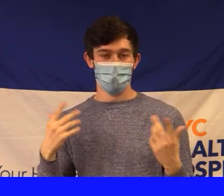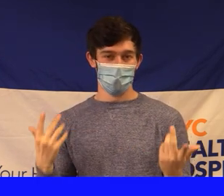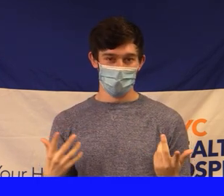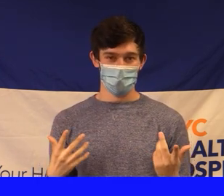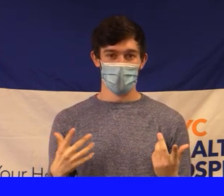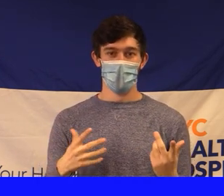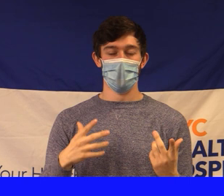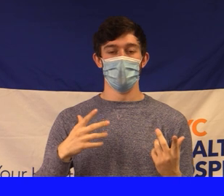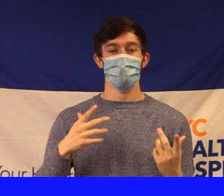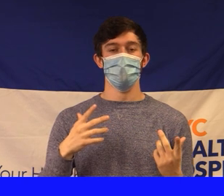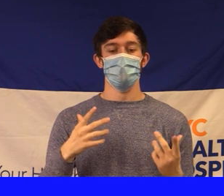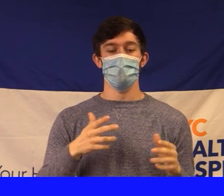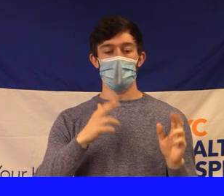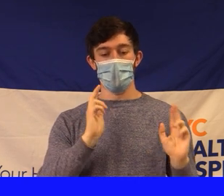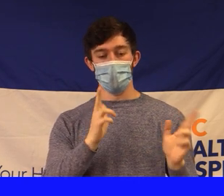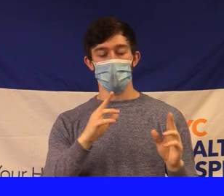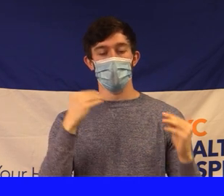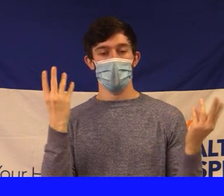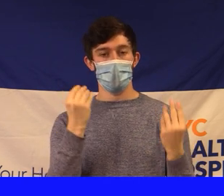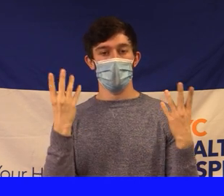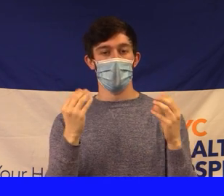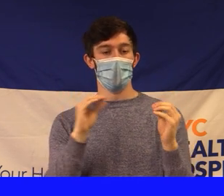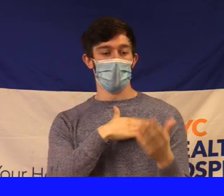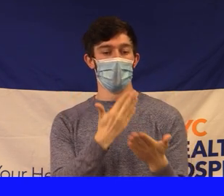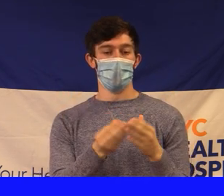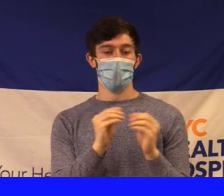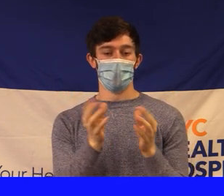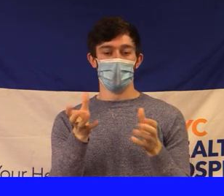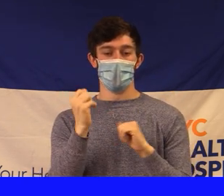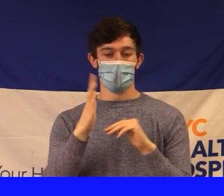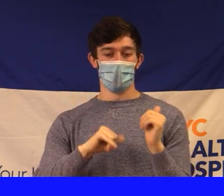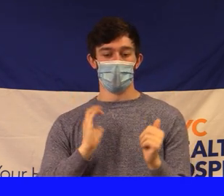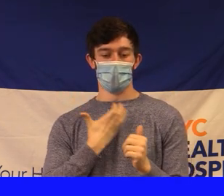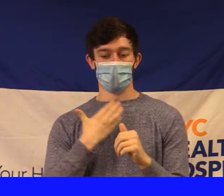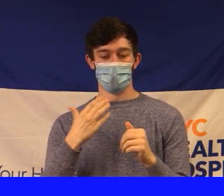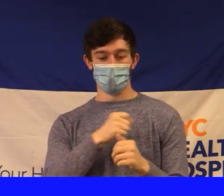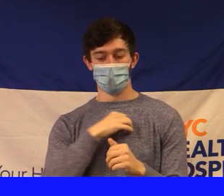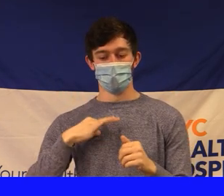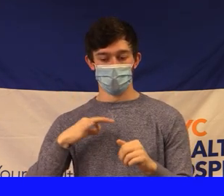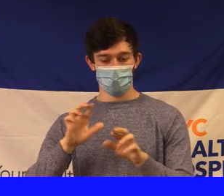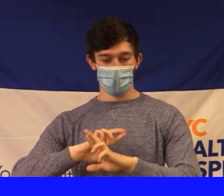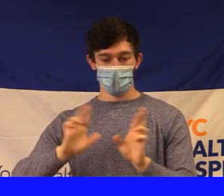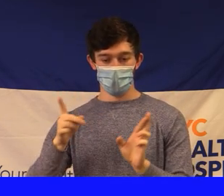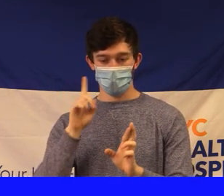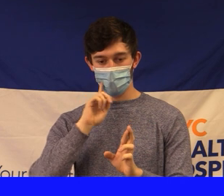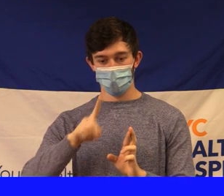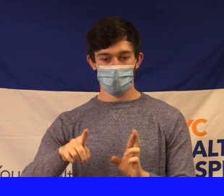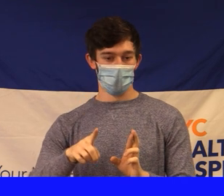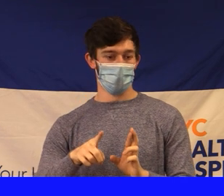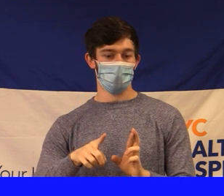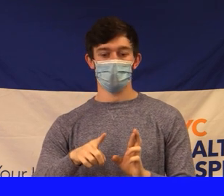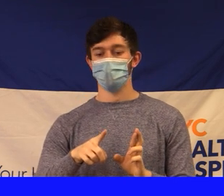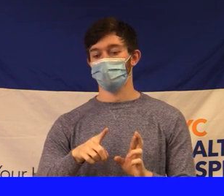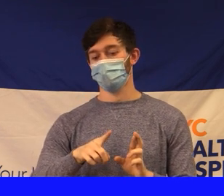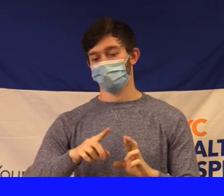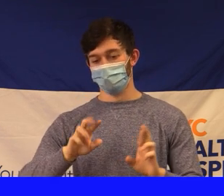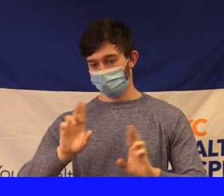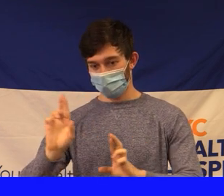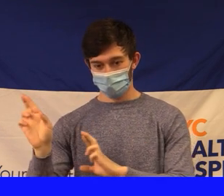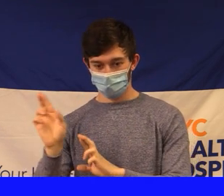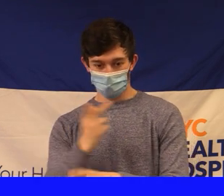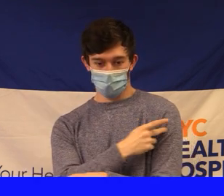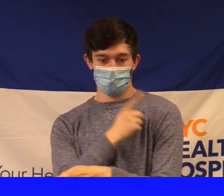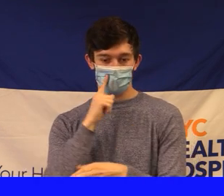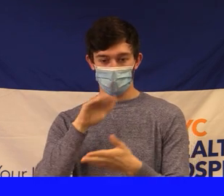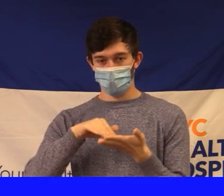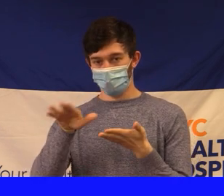the Hunter ambulances arrive more quickly than our staff are ready to package up the patient and get them ready to go. Mm-hmm.